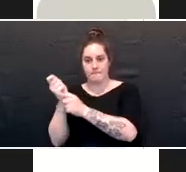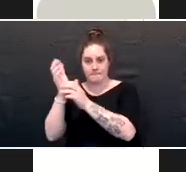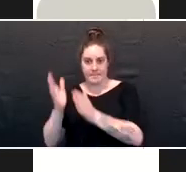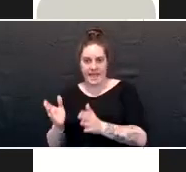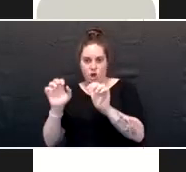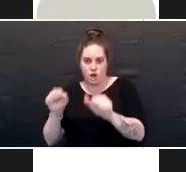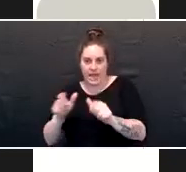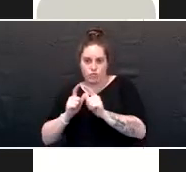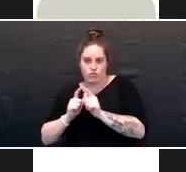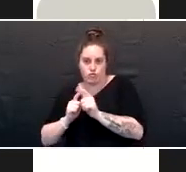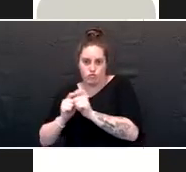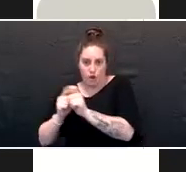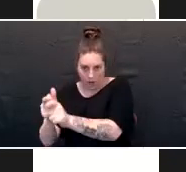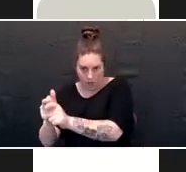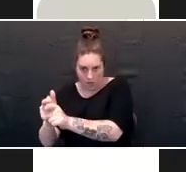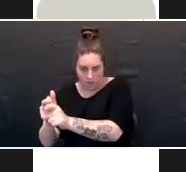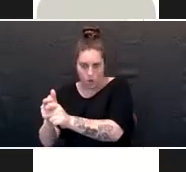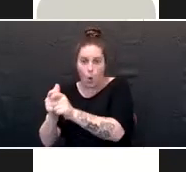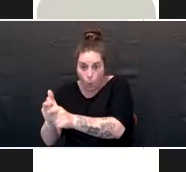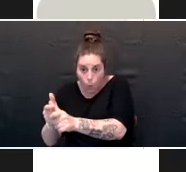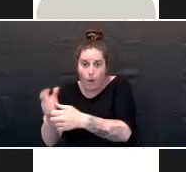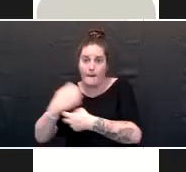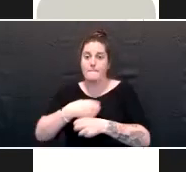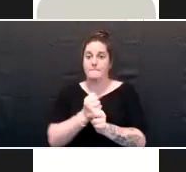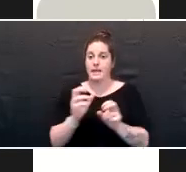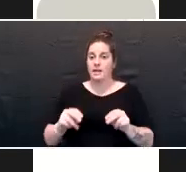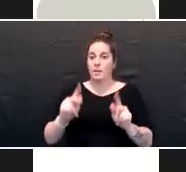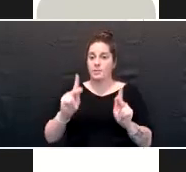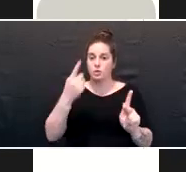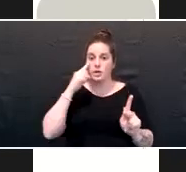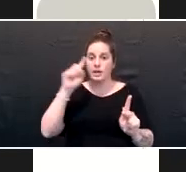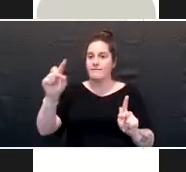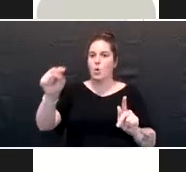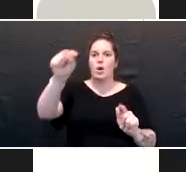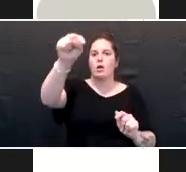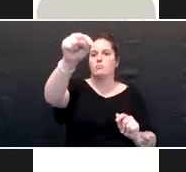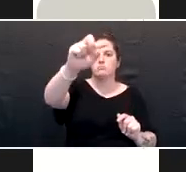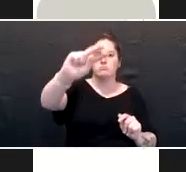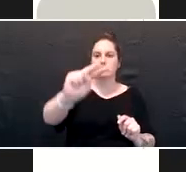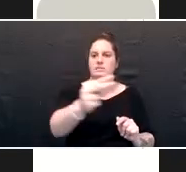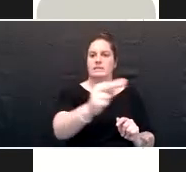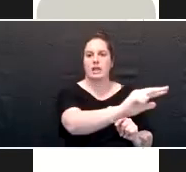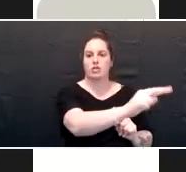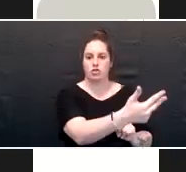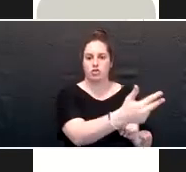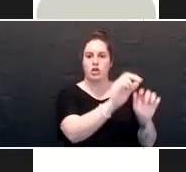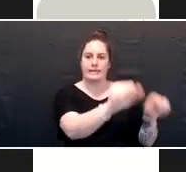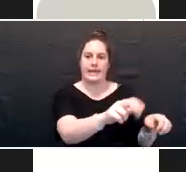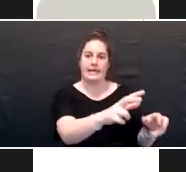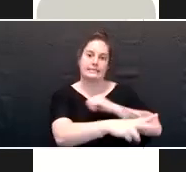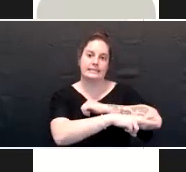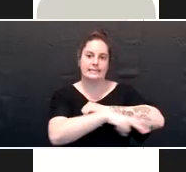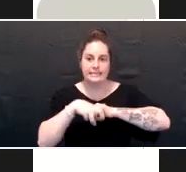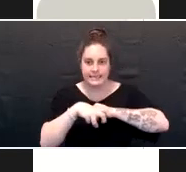run or create an opportunity for another player to steal a base, right?